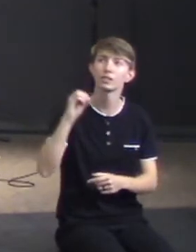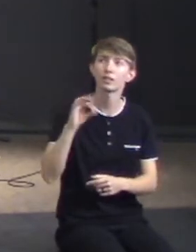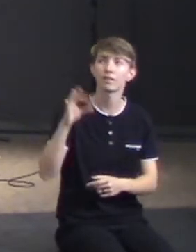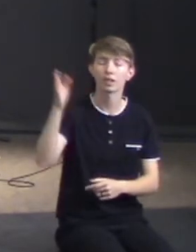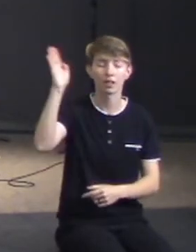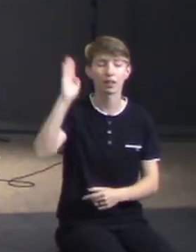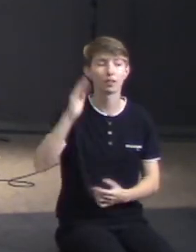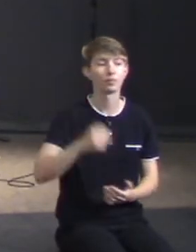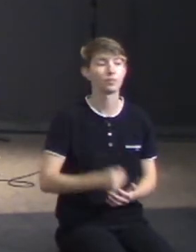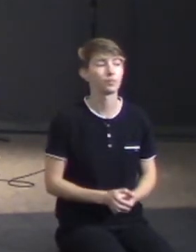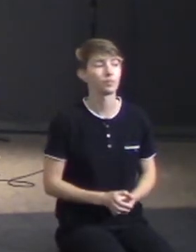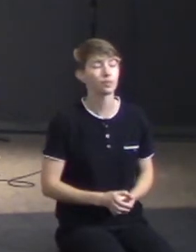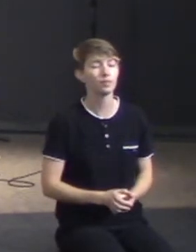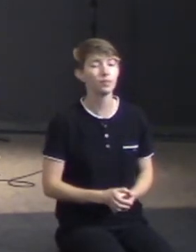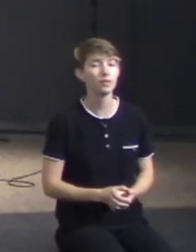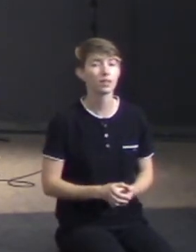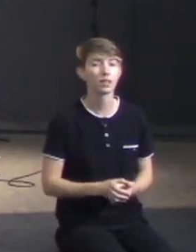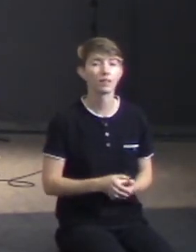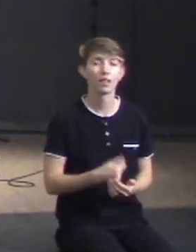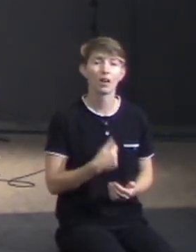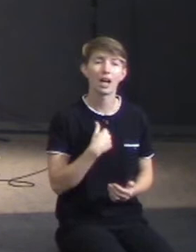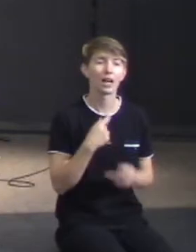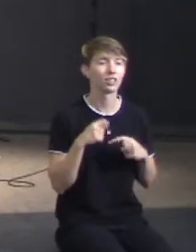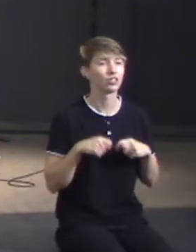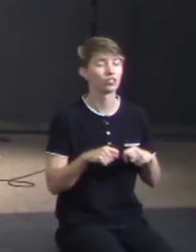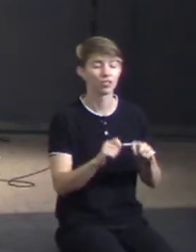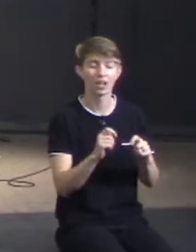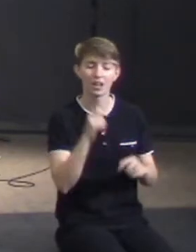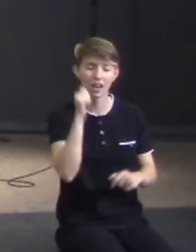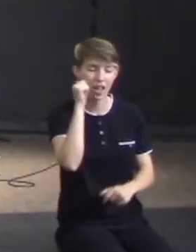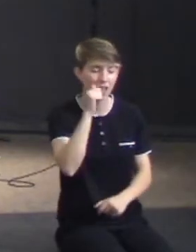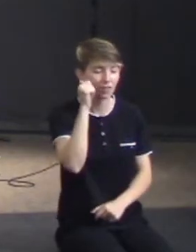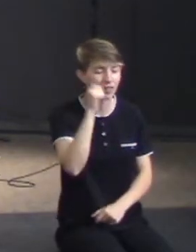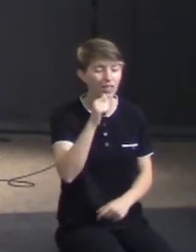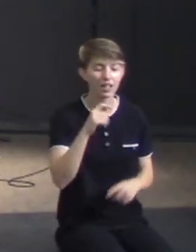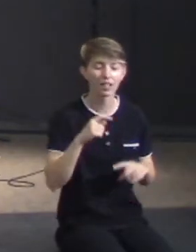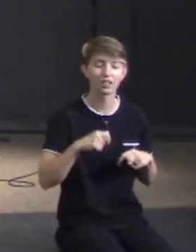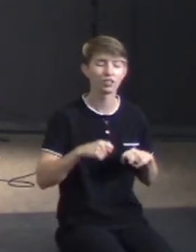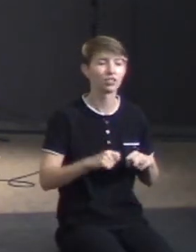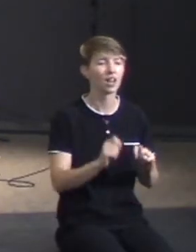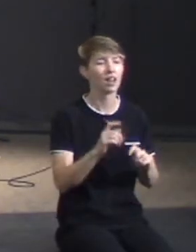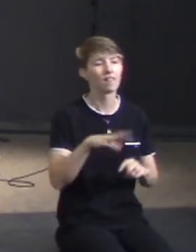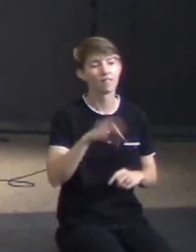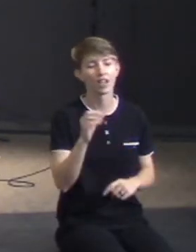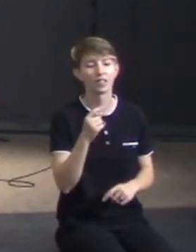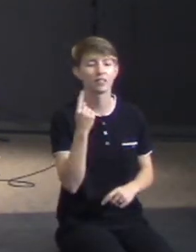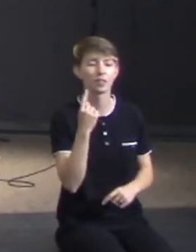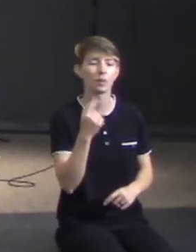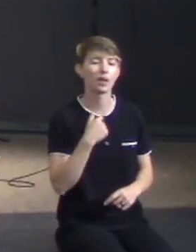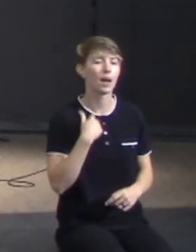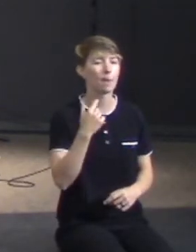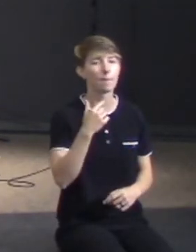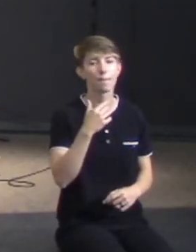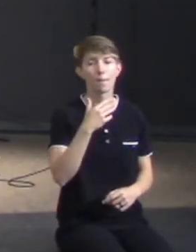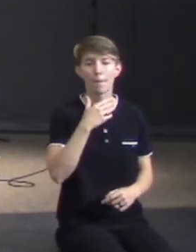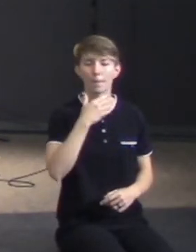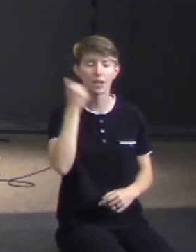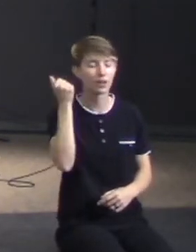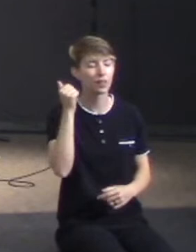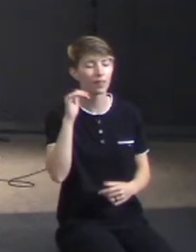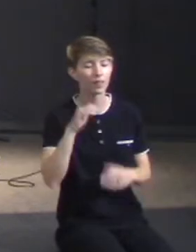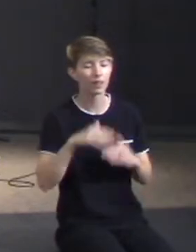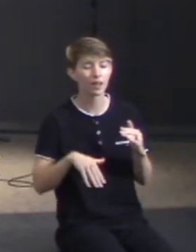And even though I've tried, to my shame, I've tried every day to try to find someone I'm better than, I've never been able to do